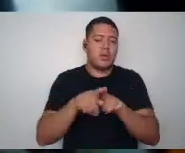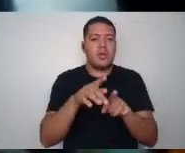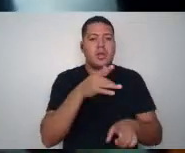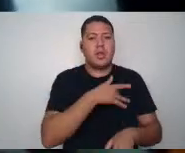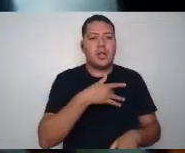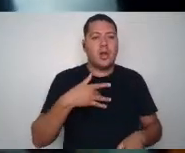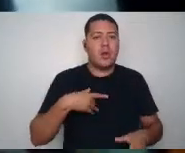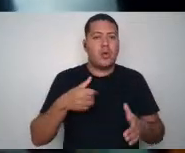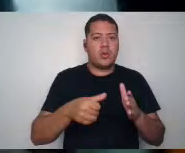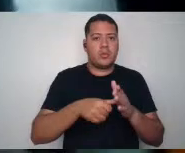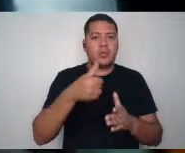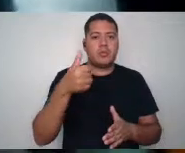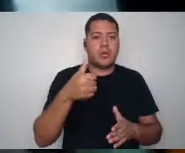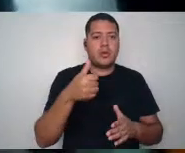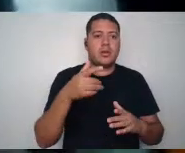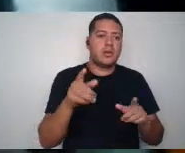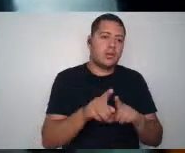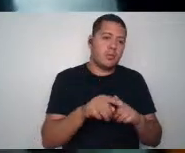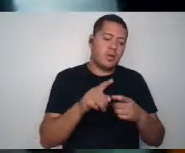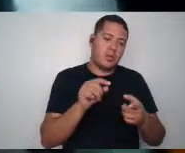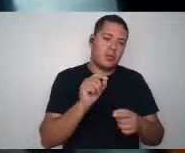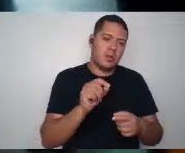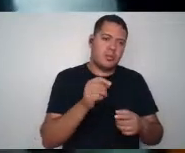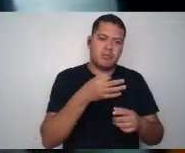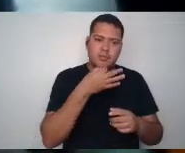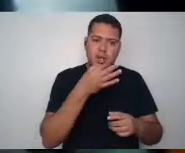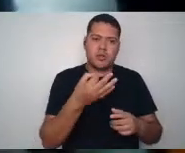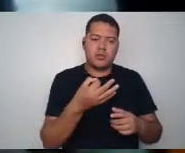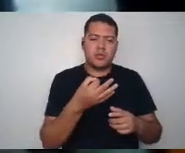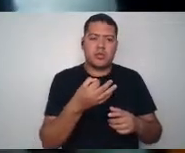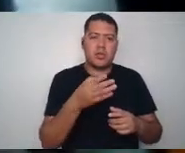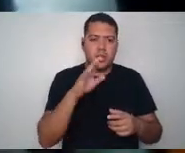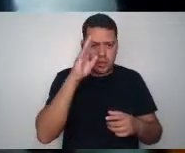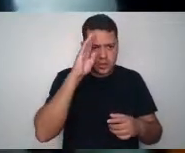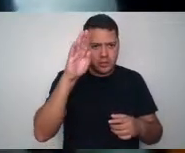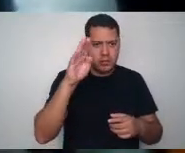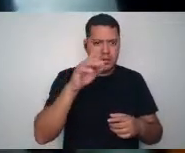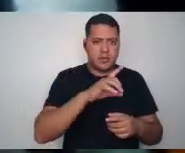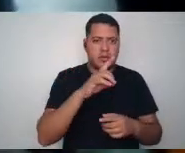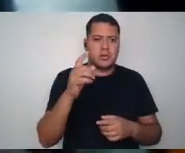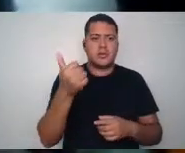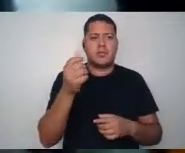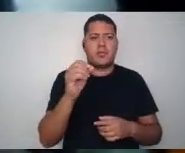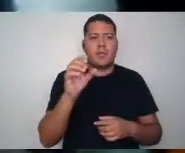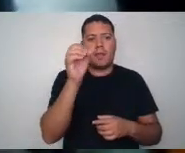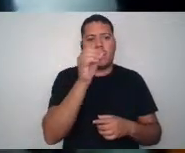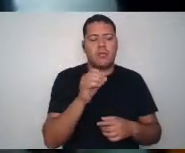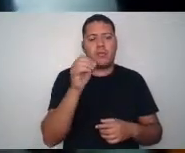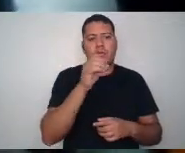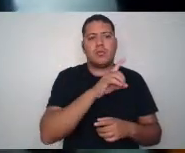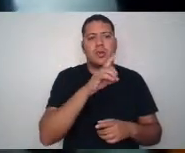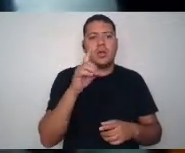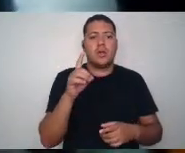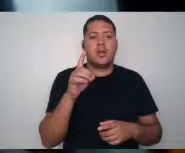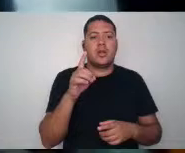take into consideration mental health. So it's fundamental of us to speak about this.